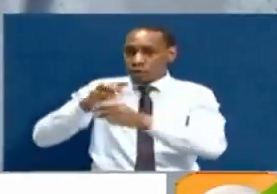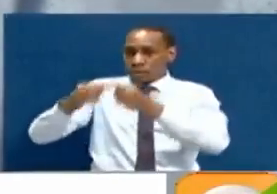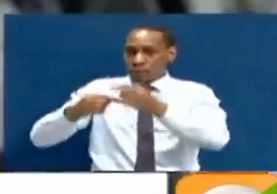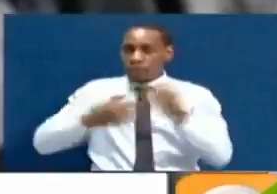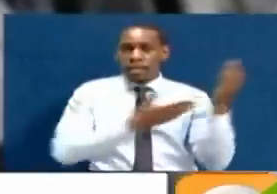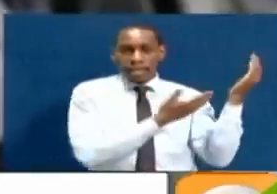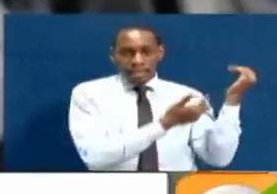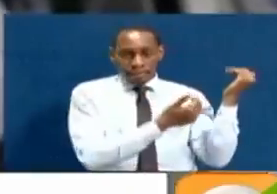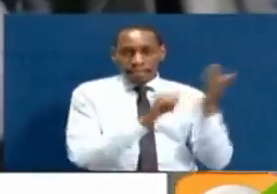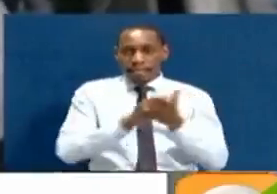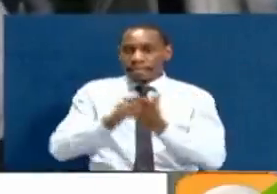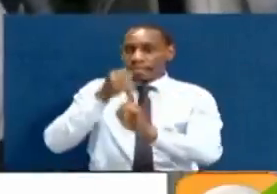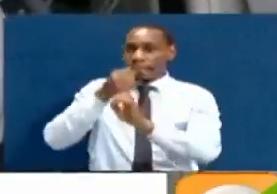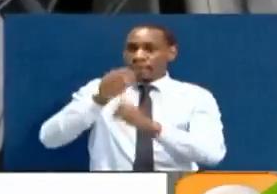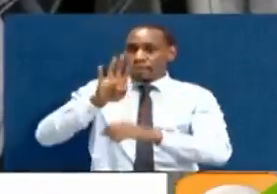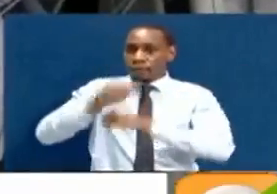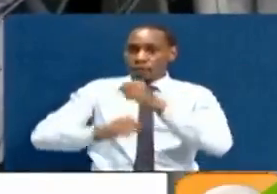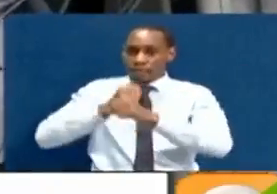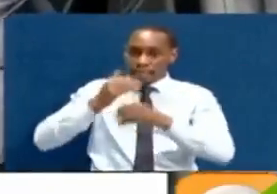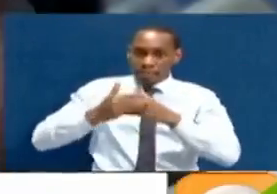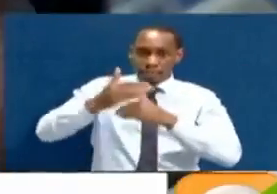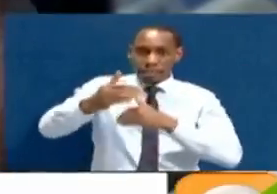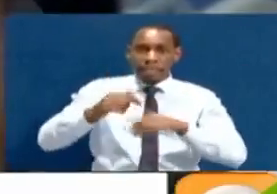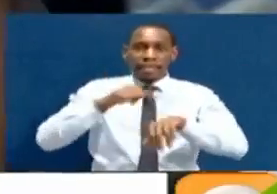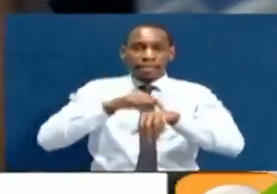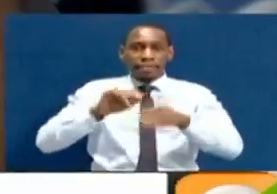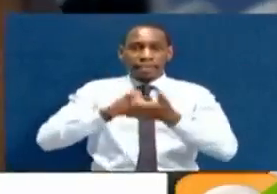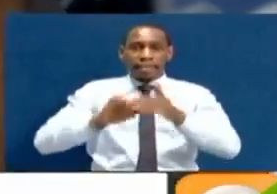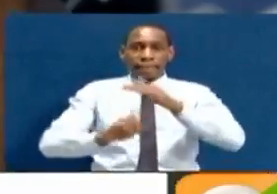is projected to be felt for the next 4 years, a time frame the